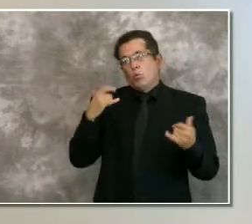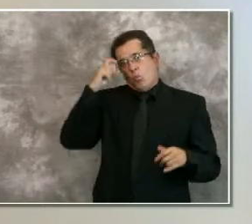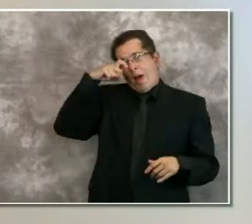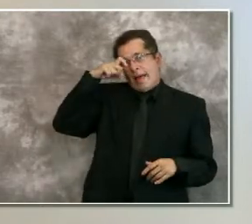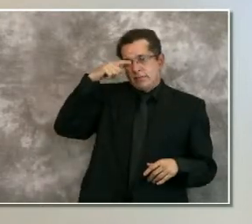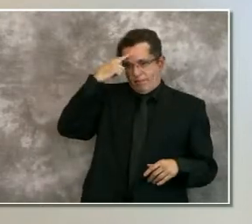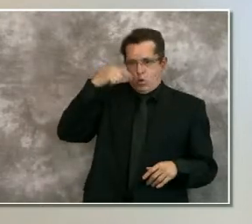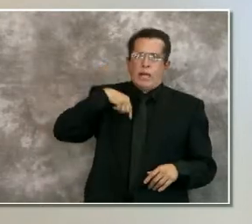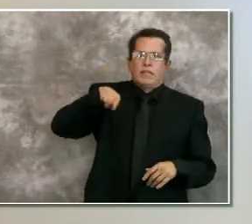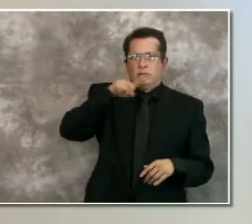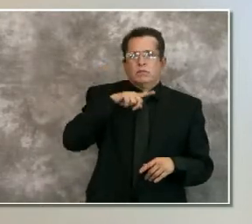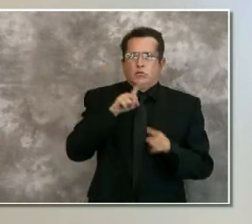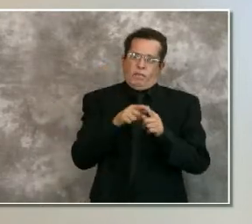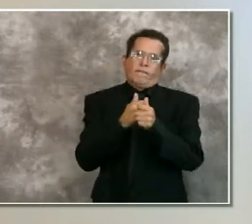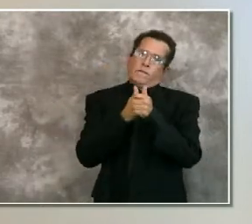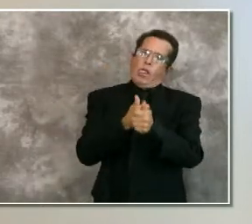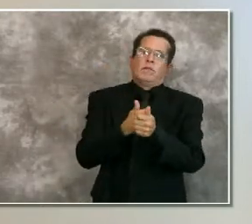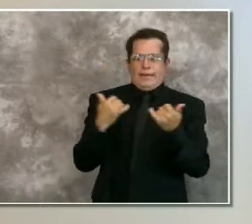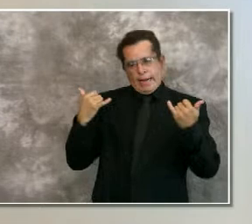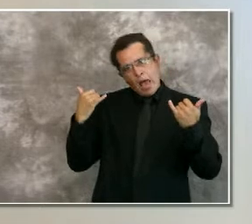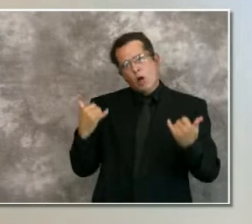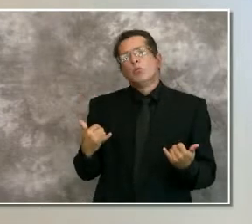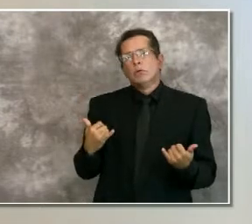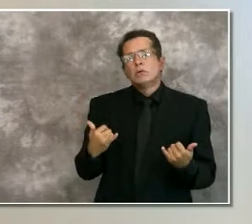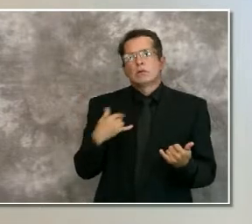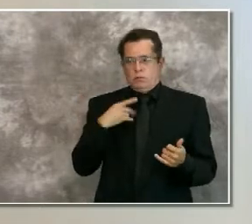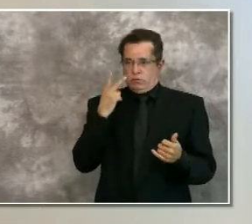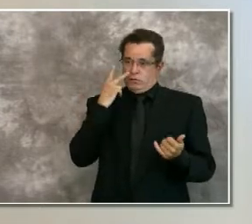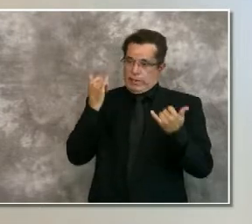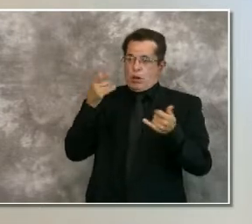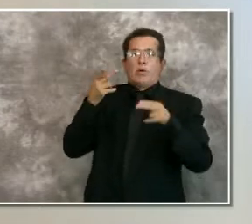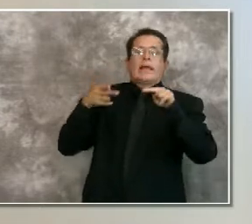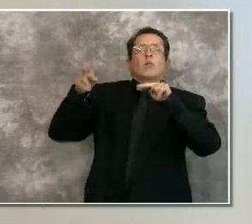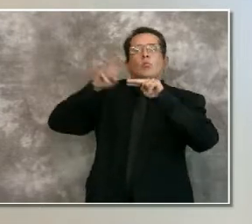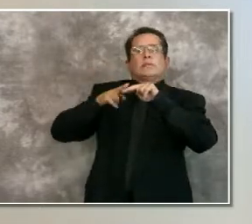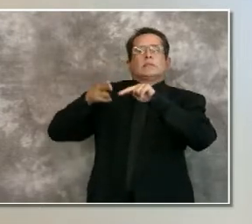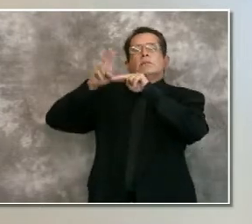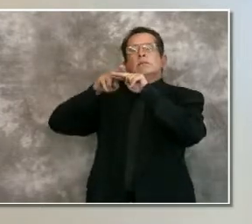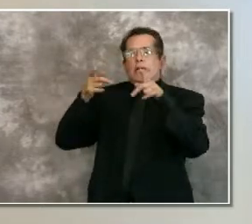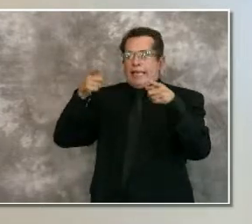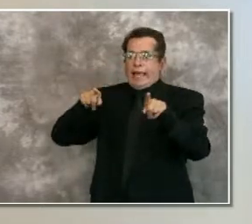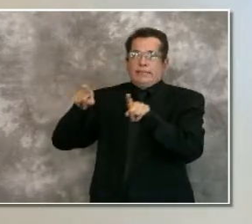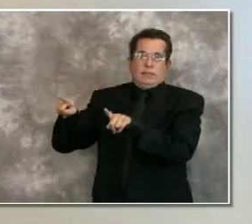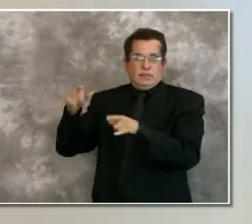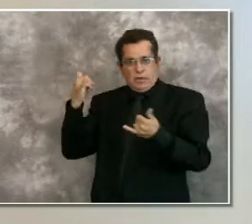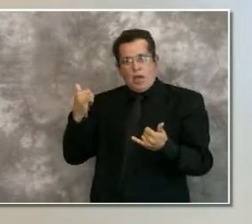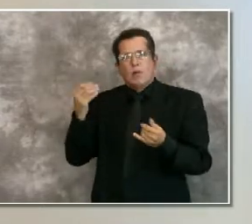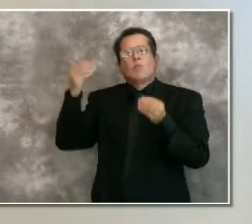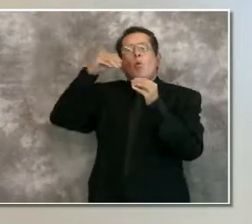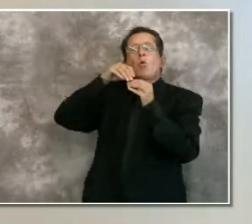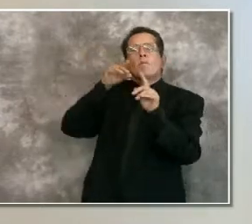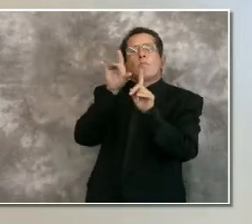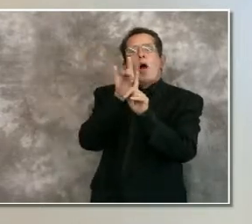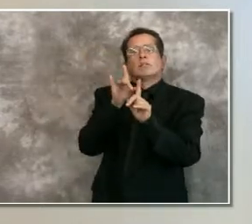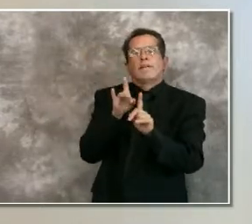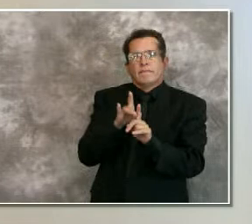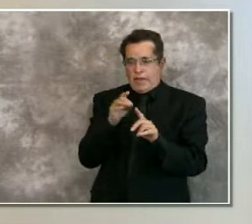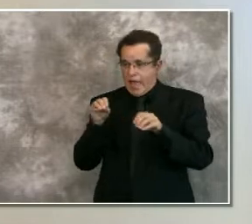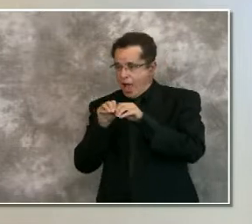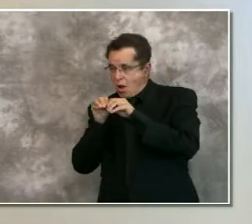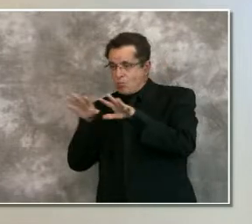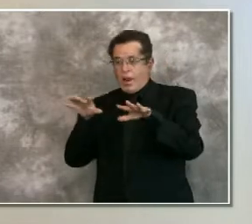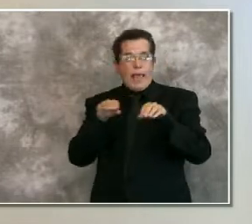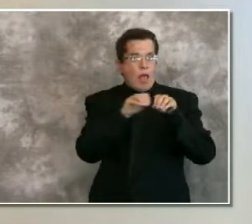to take this action now, given the increases we've seen in cases, in percentage of positive cases, in